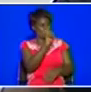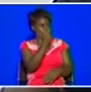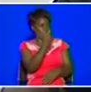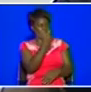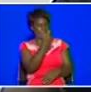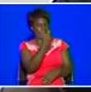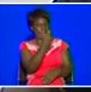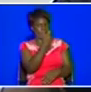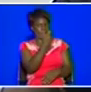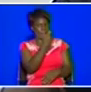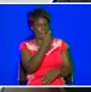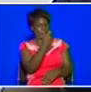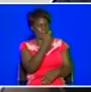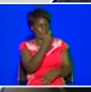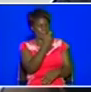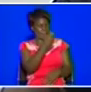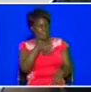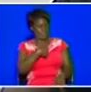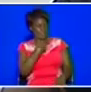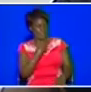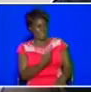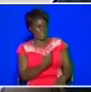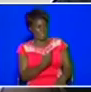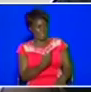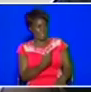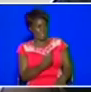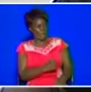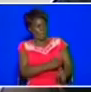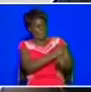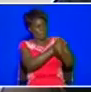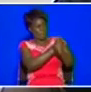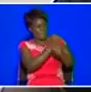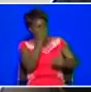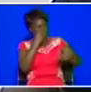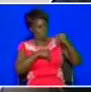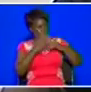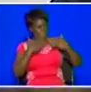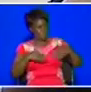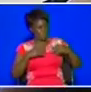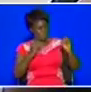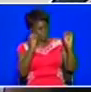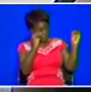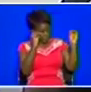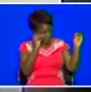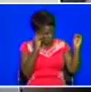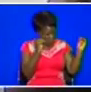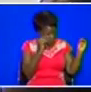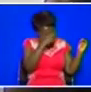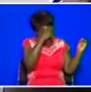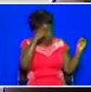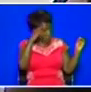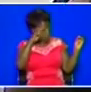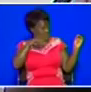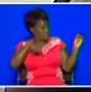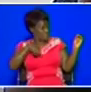hold our feet to the fire is we have said we will not protect corrupt people amongst us because we